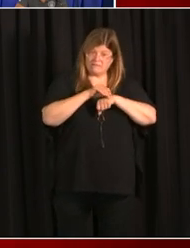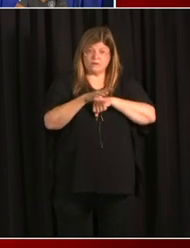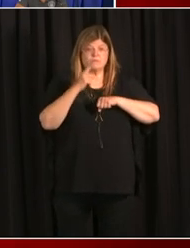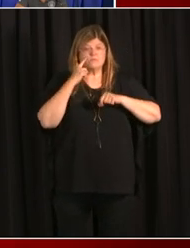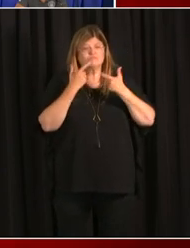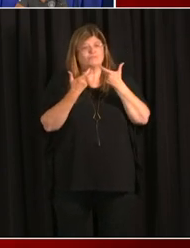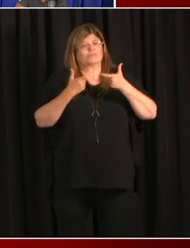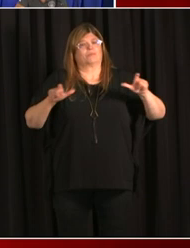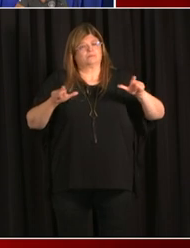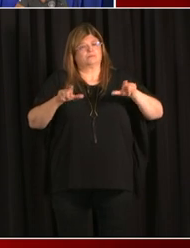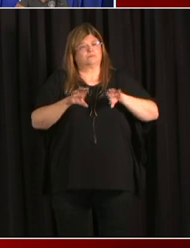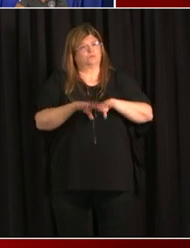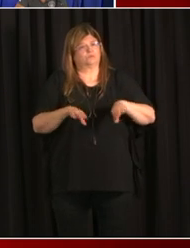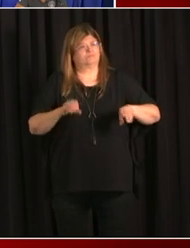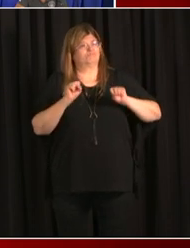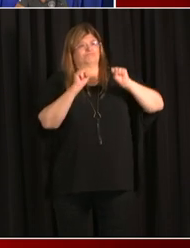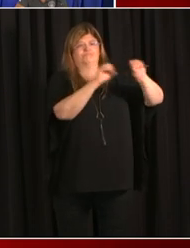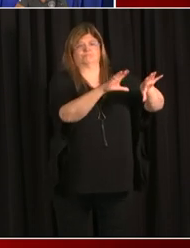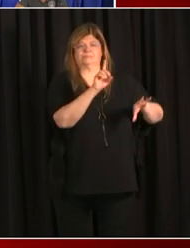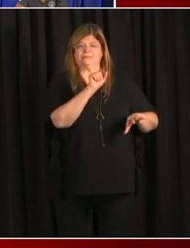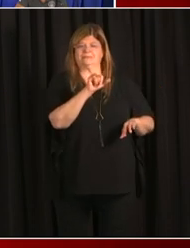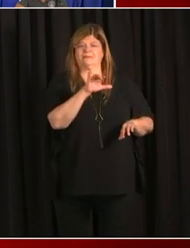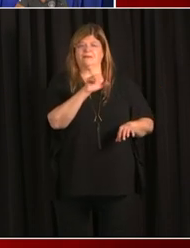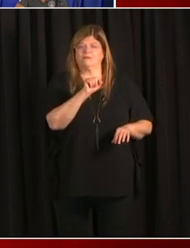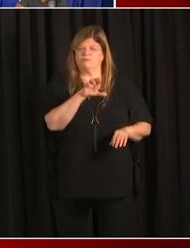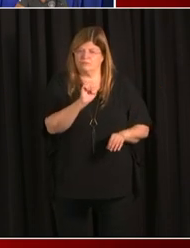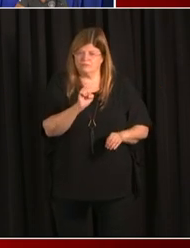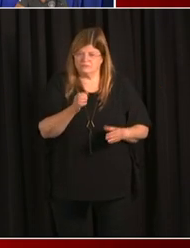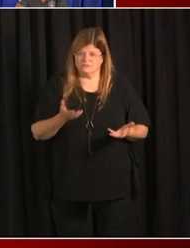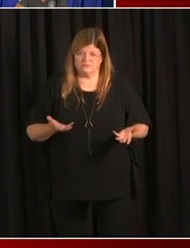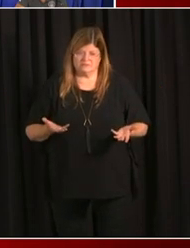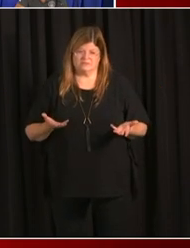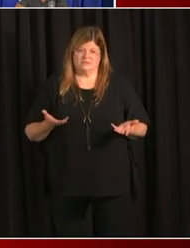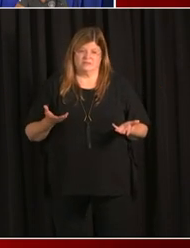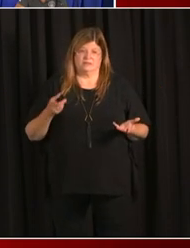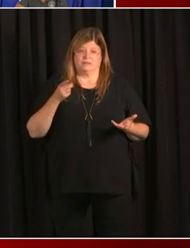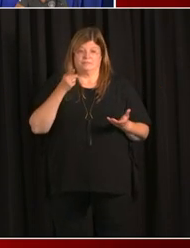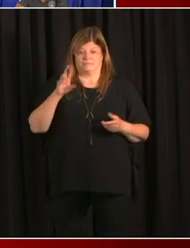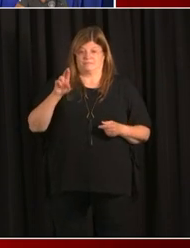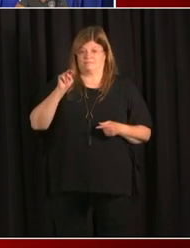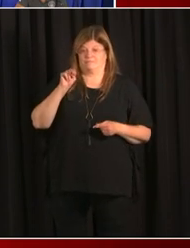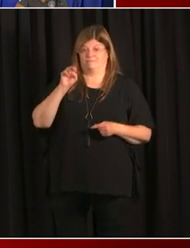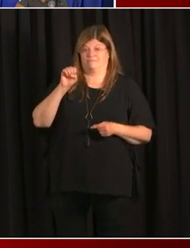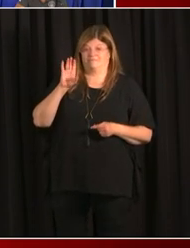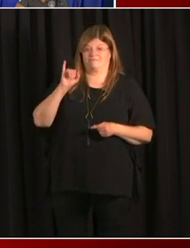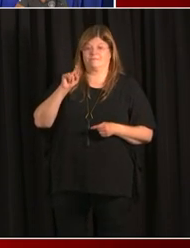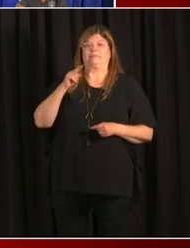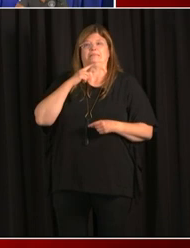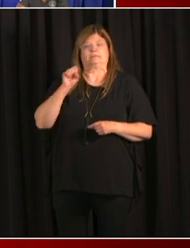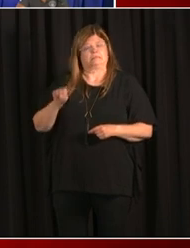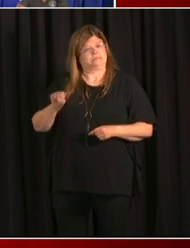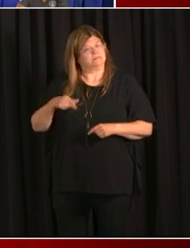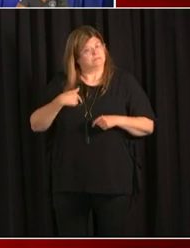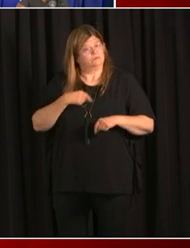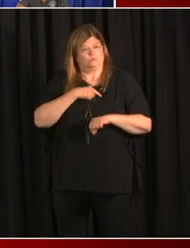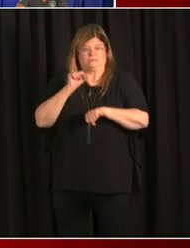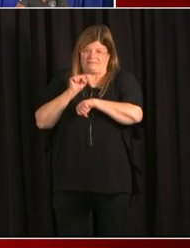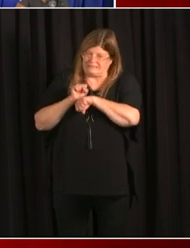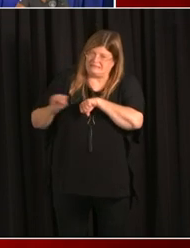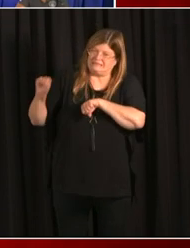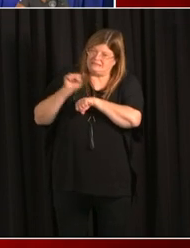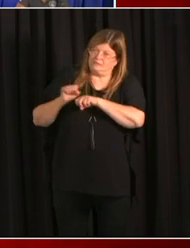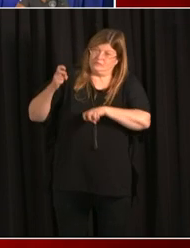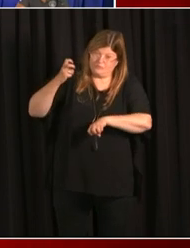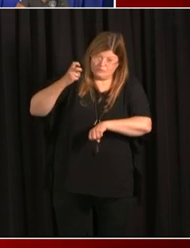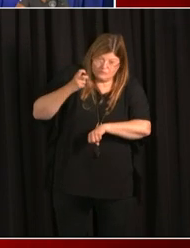larger trend among daycare centers. Dr. Nesbitt, can you speak to that? So we have worked very hard in the